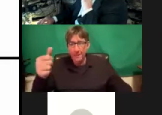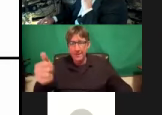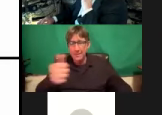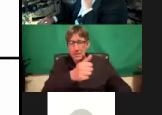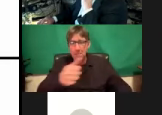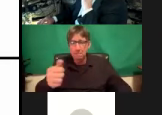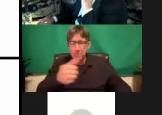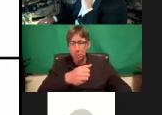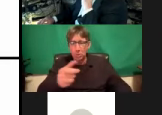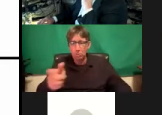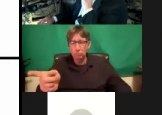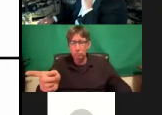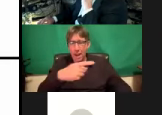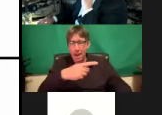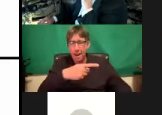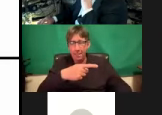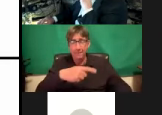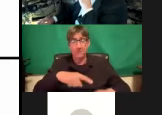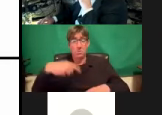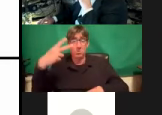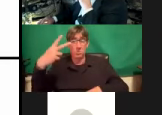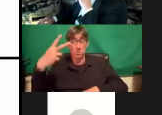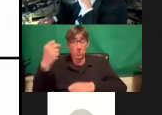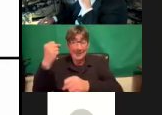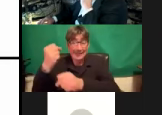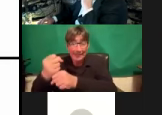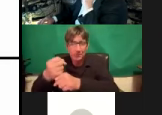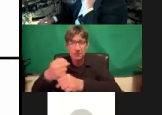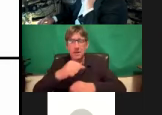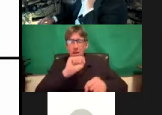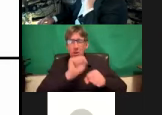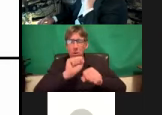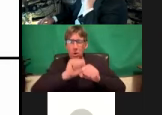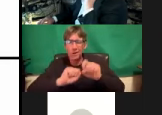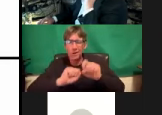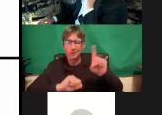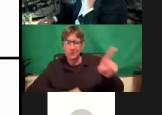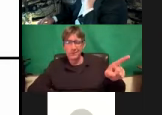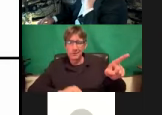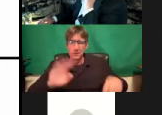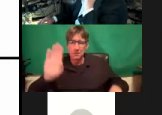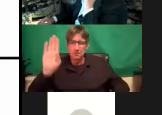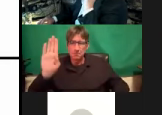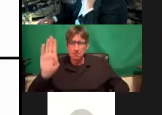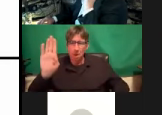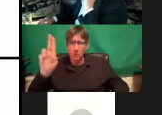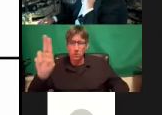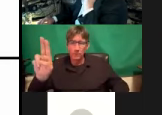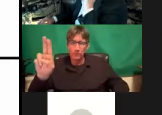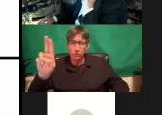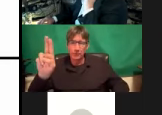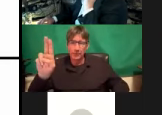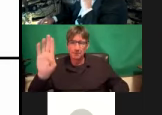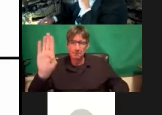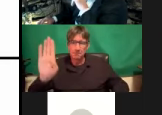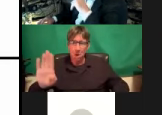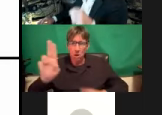couple of years, and I work at Boston University Dental School on Albany